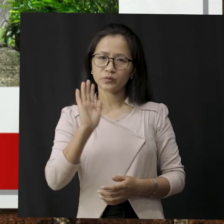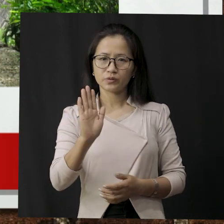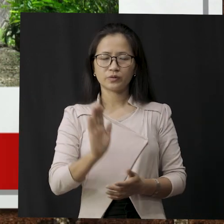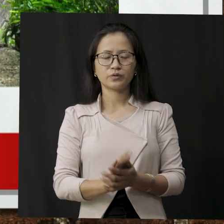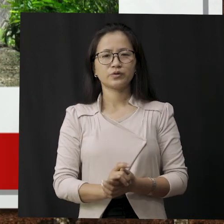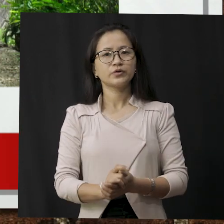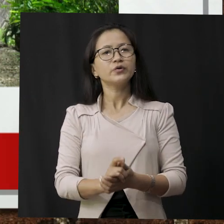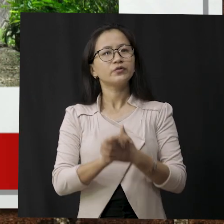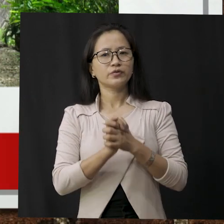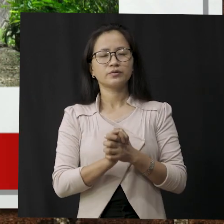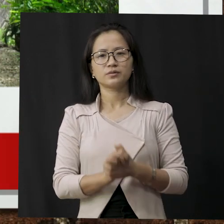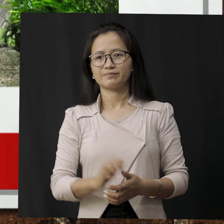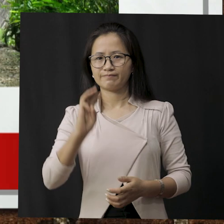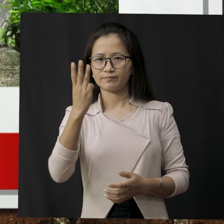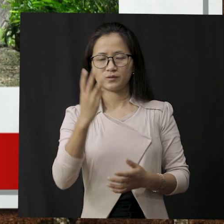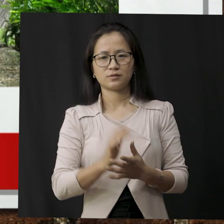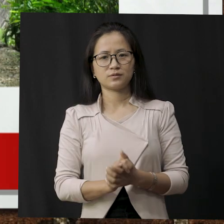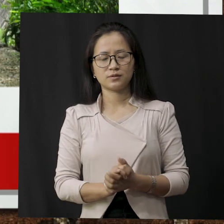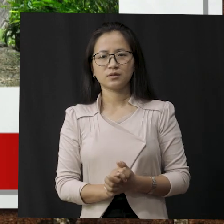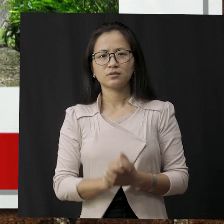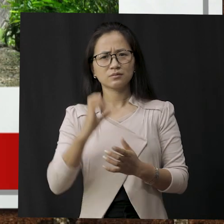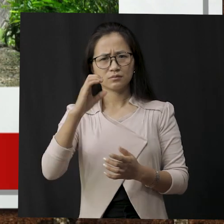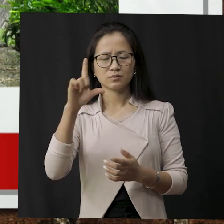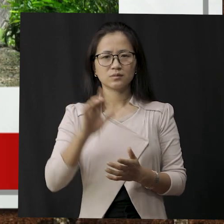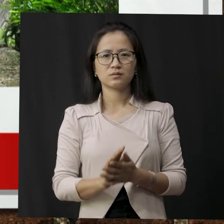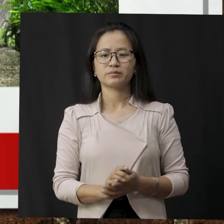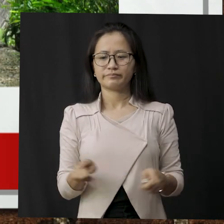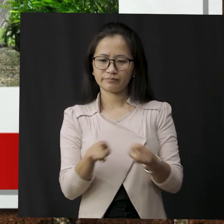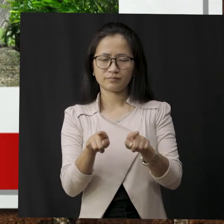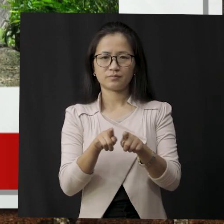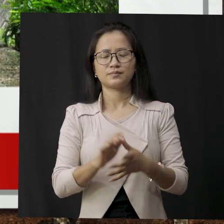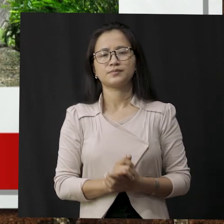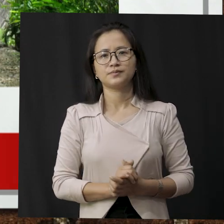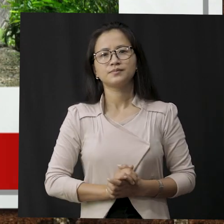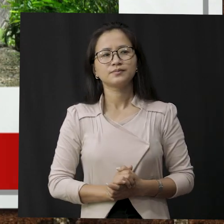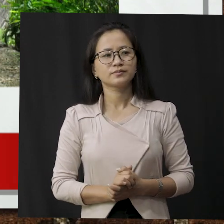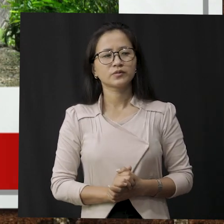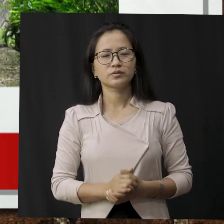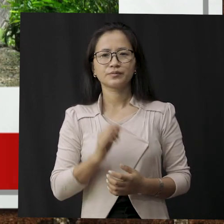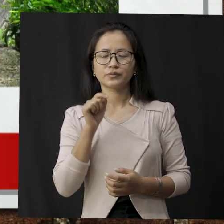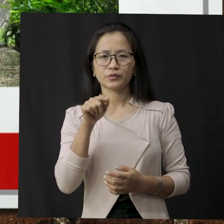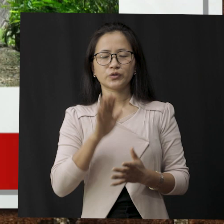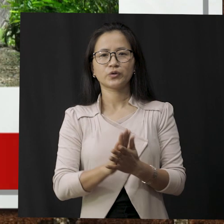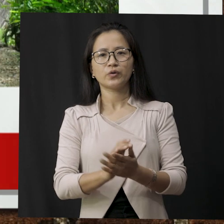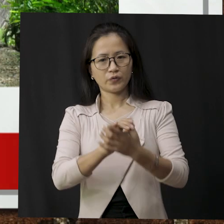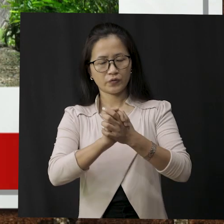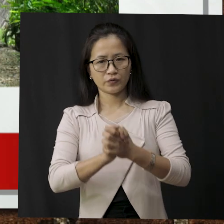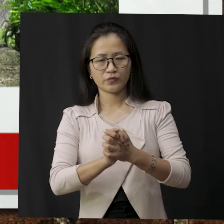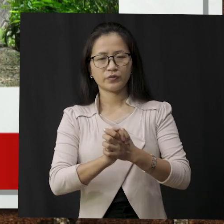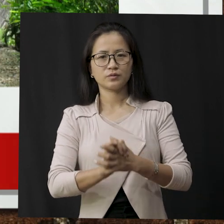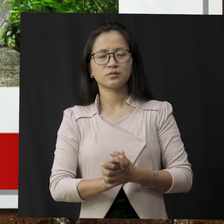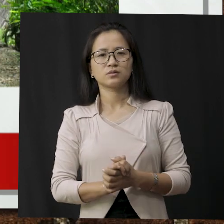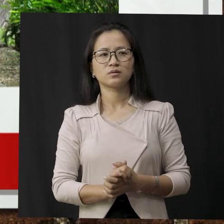She's in third standard like you. And so this is your friend. And